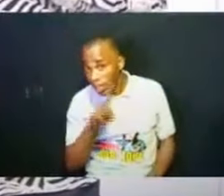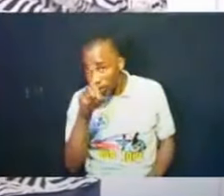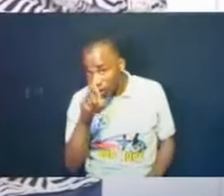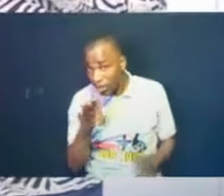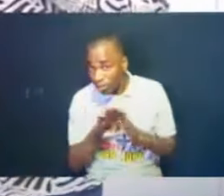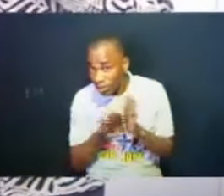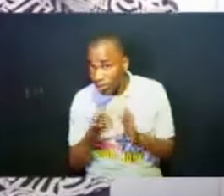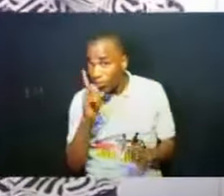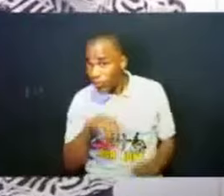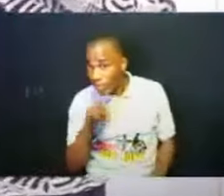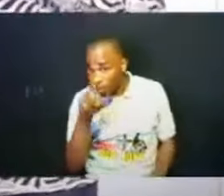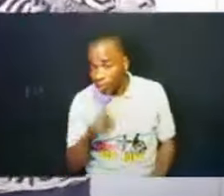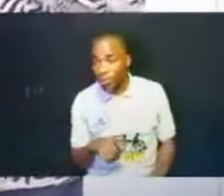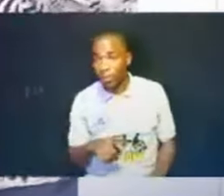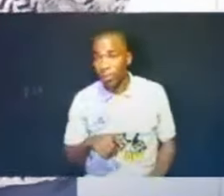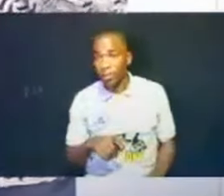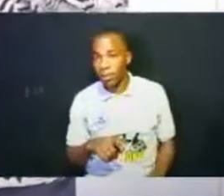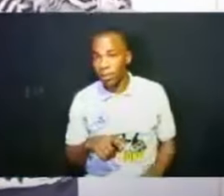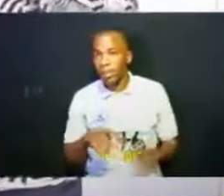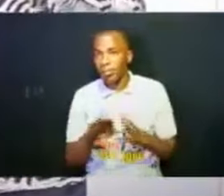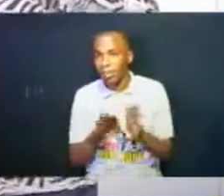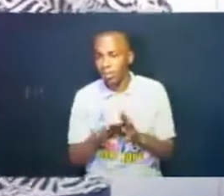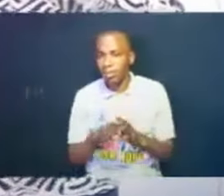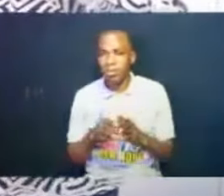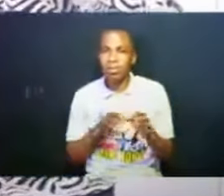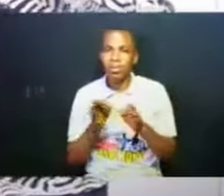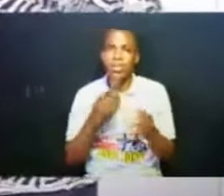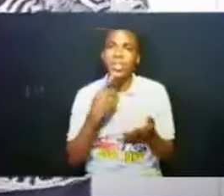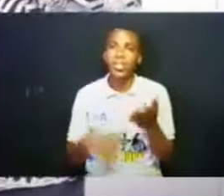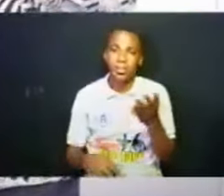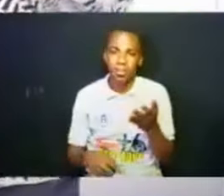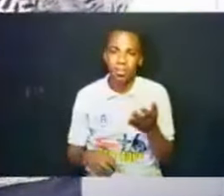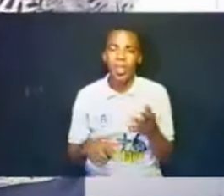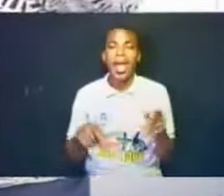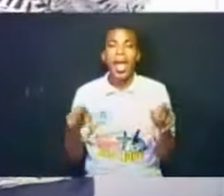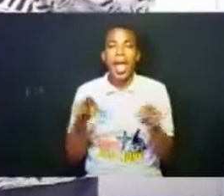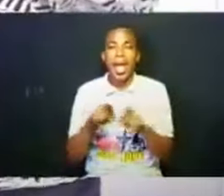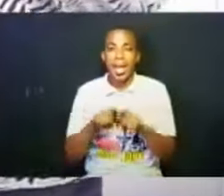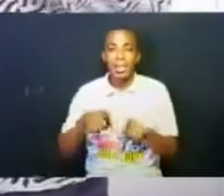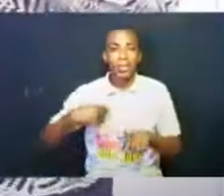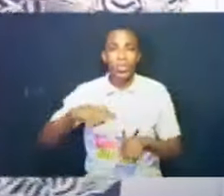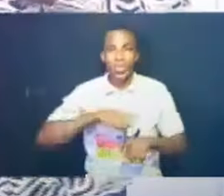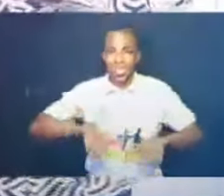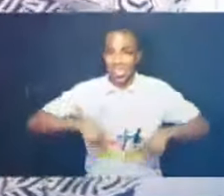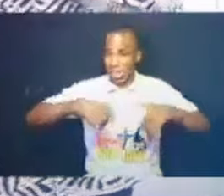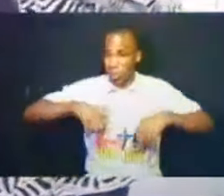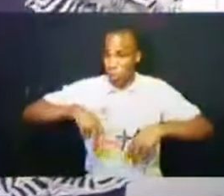us? But what this means is this: as we travel on the road of life,